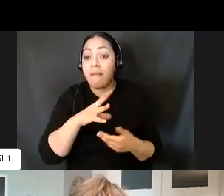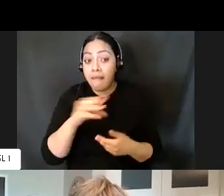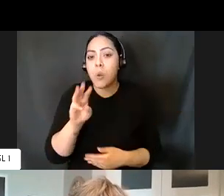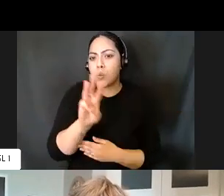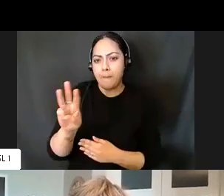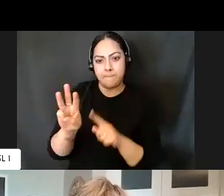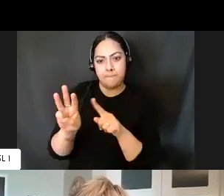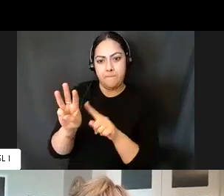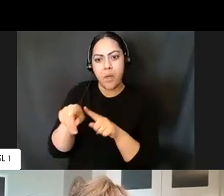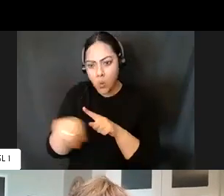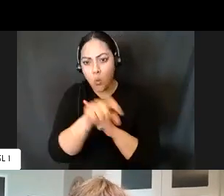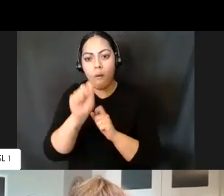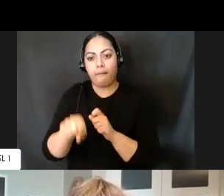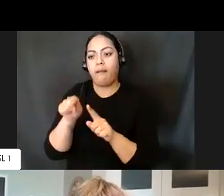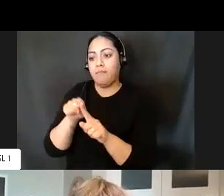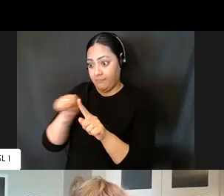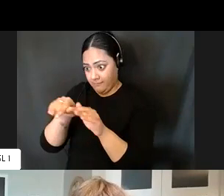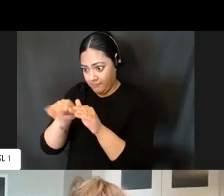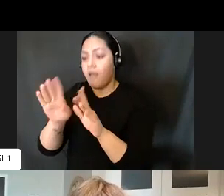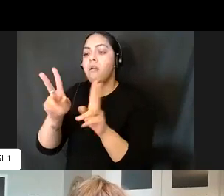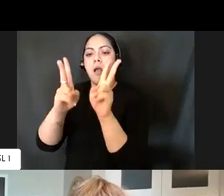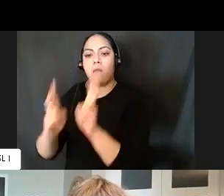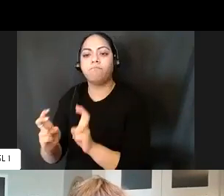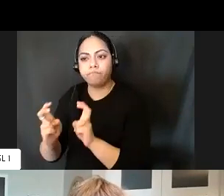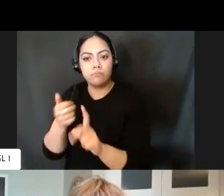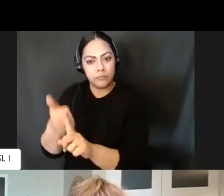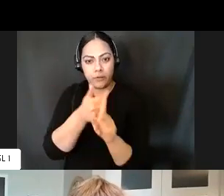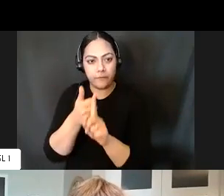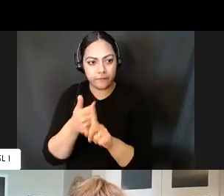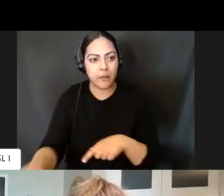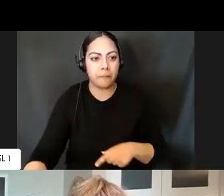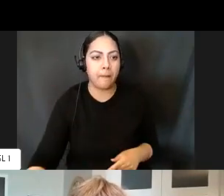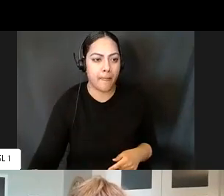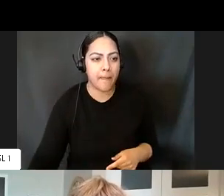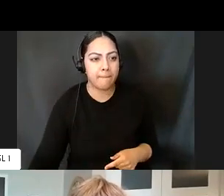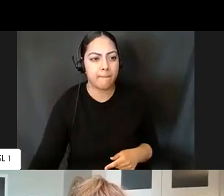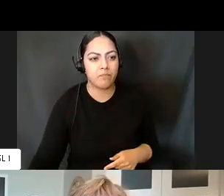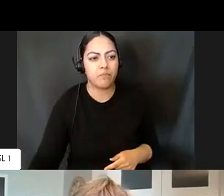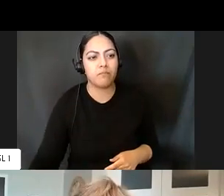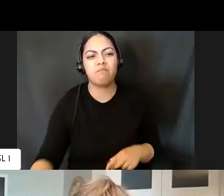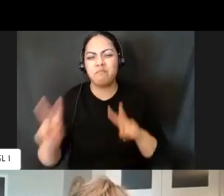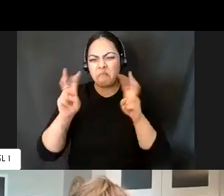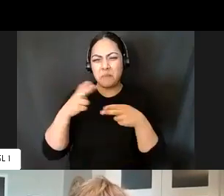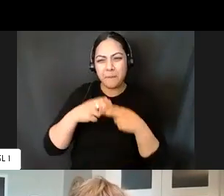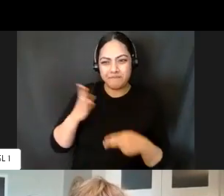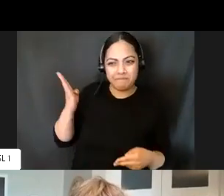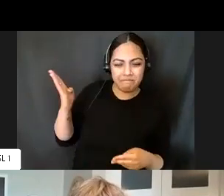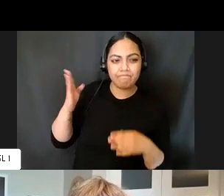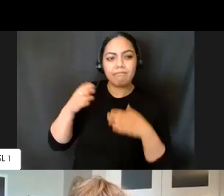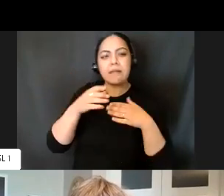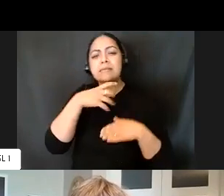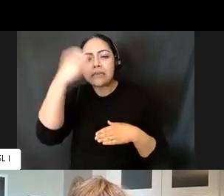you can download it yourself. So it is called Seniors Leading Change, and it is a Future